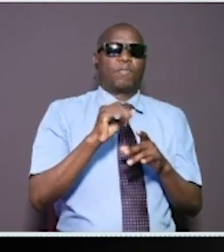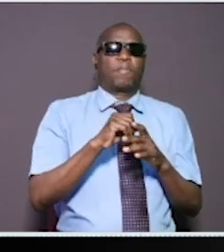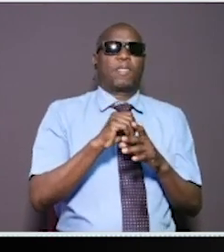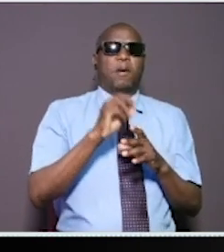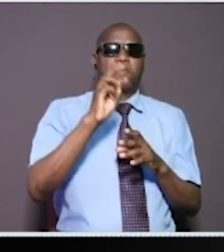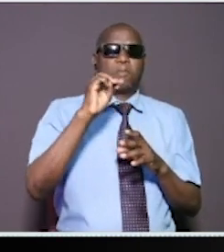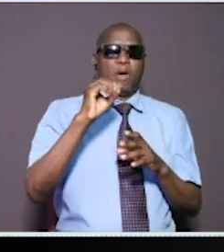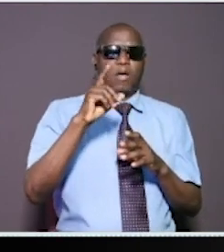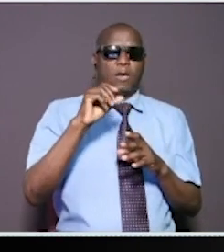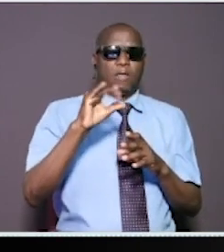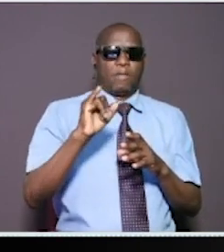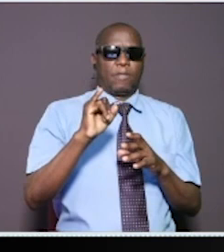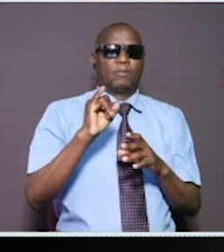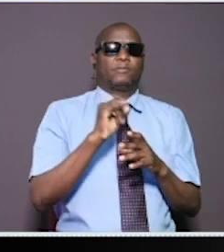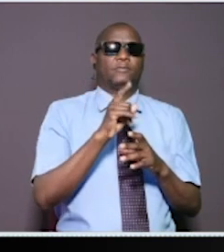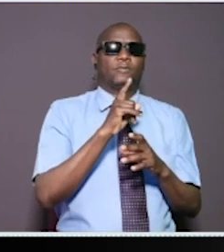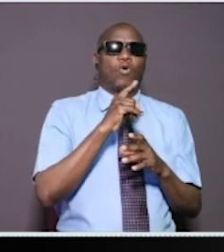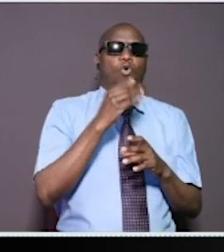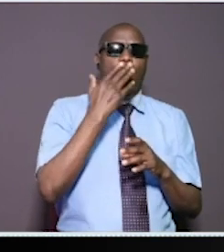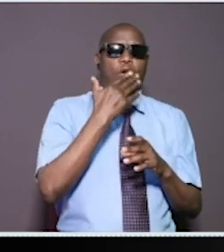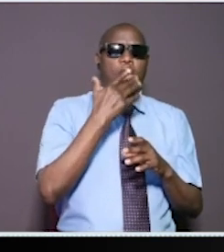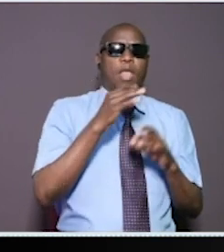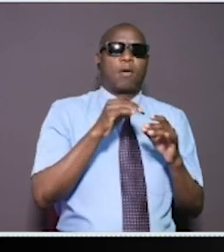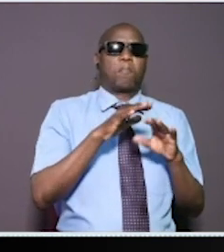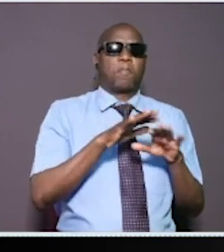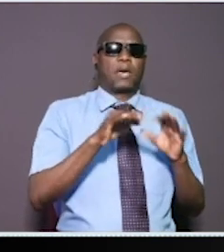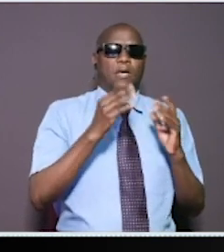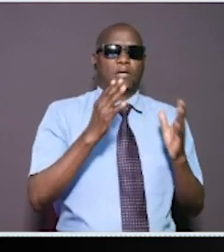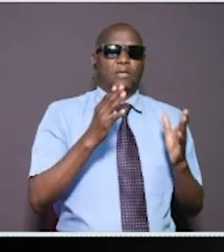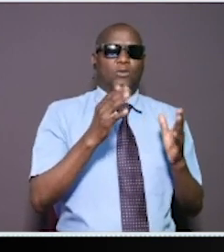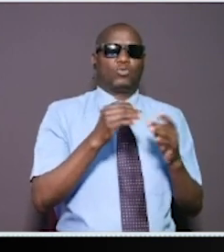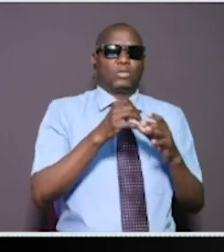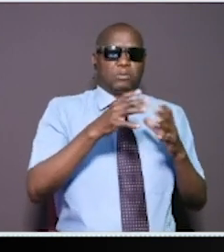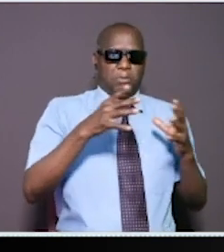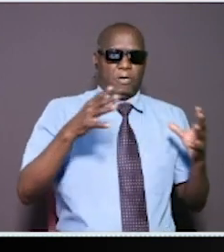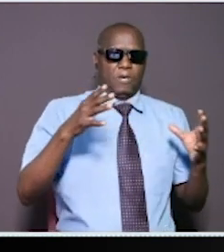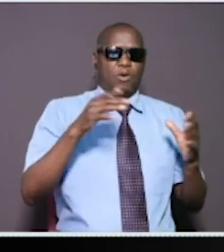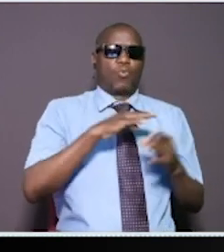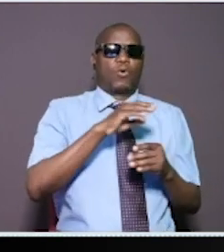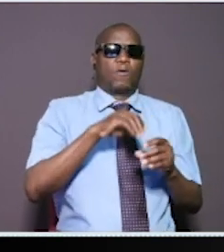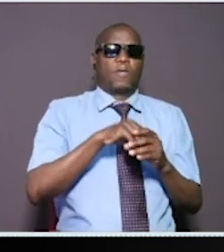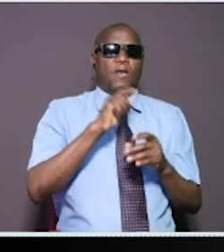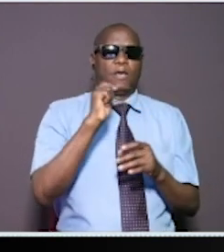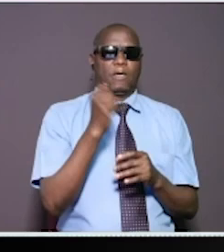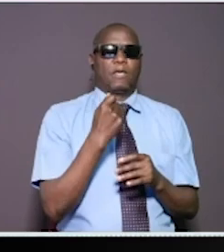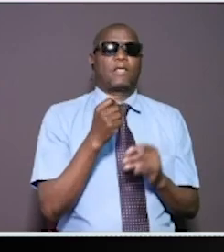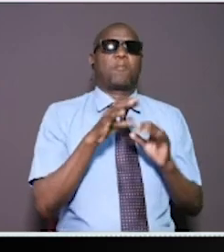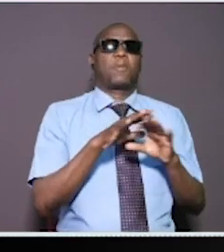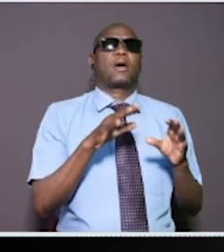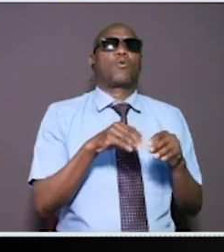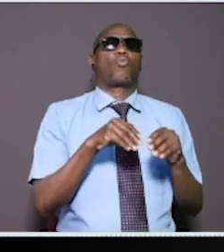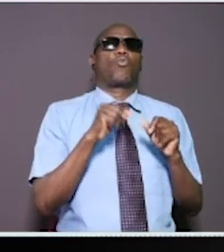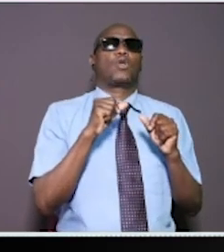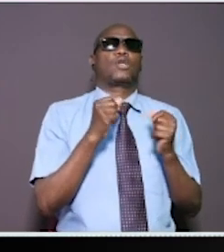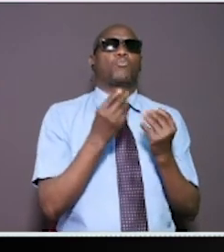El-Hemali, reiterated the oil marketer's commitment to expand its footprint within the Kenyan market and to provide quality products to